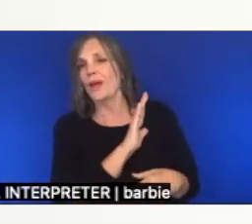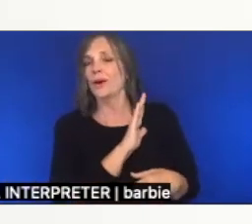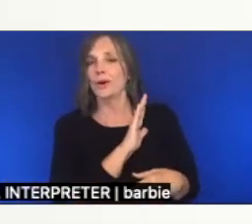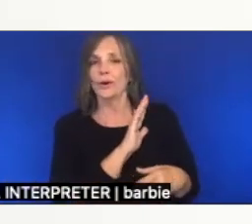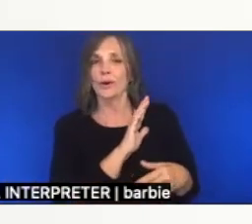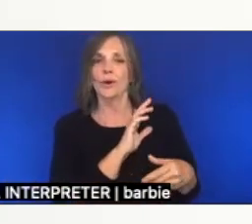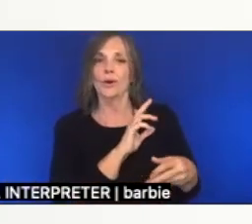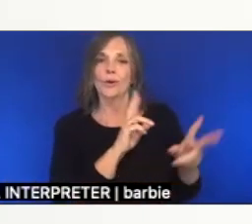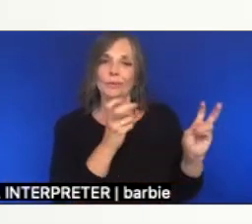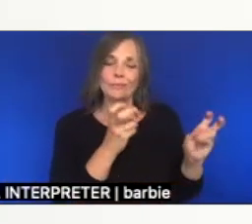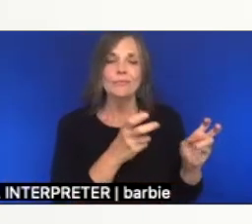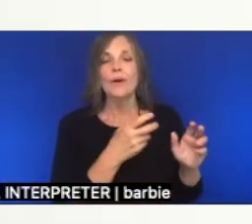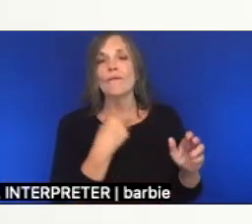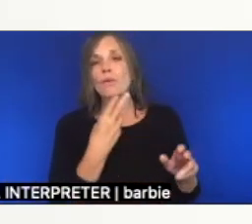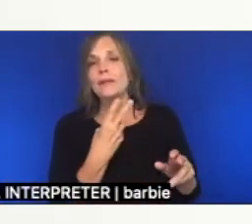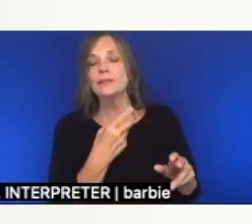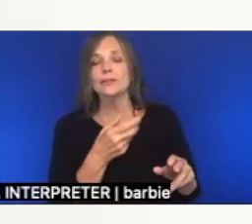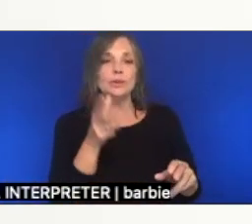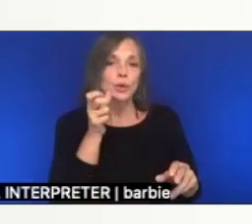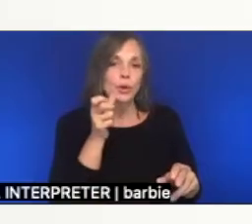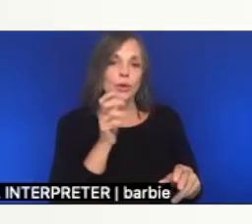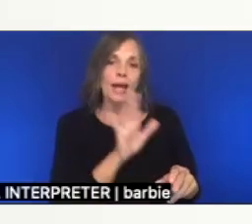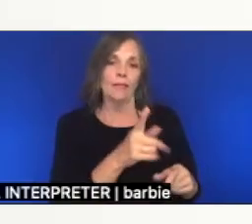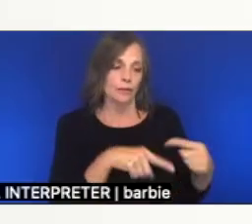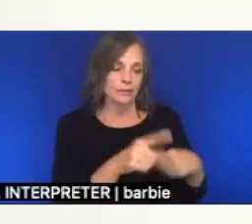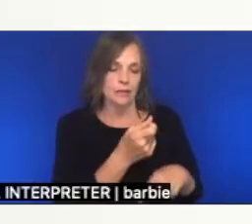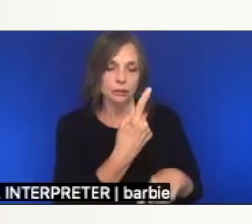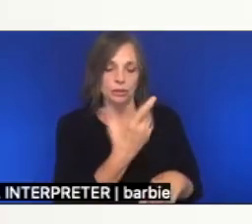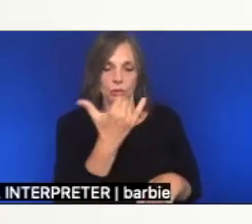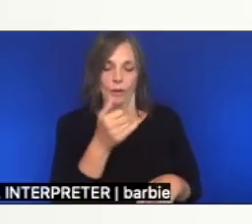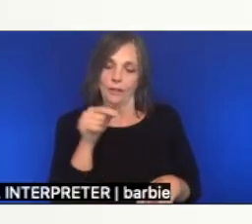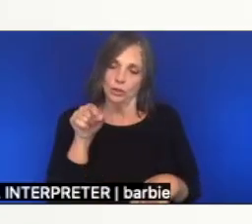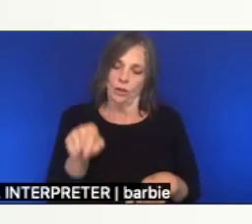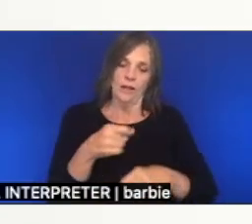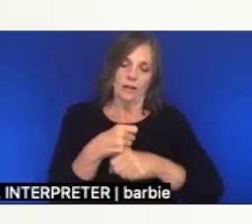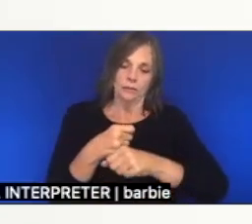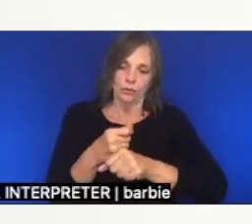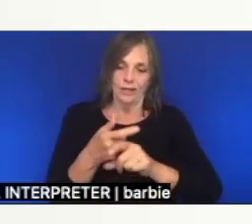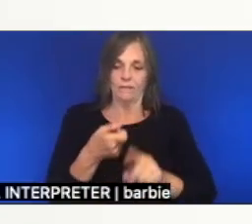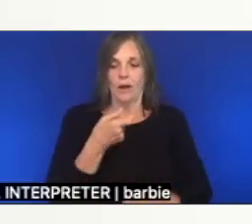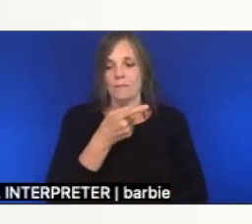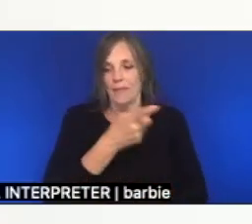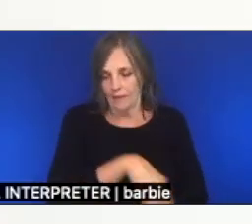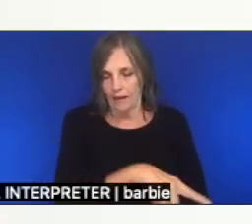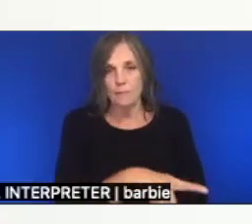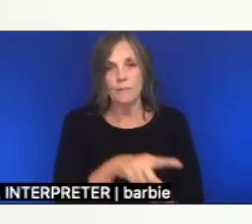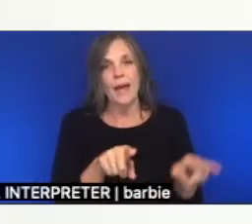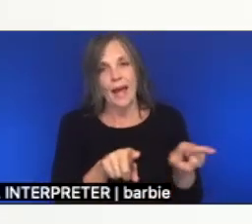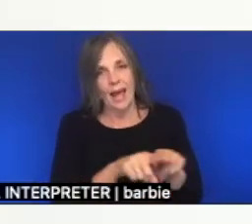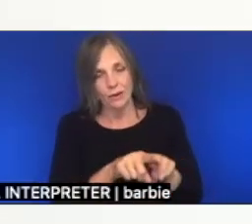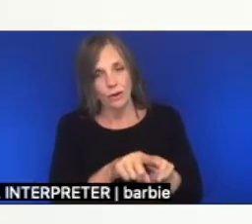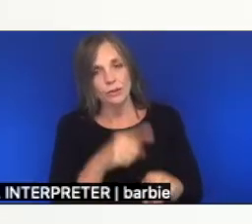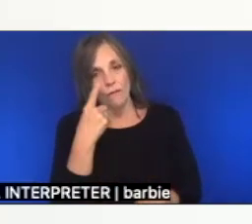their voices heard, their signs understood, so that this is created from them and also for them,